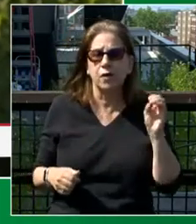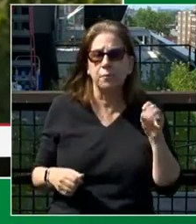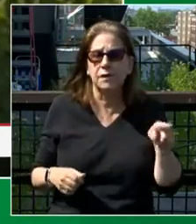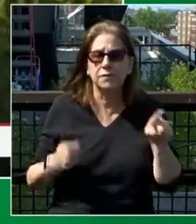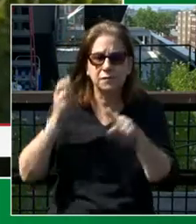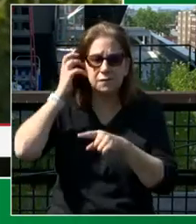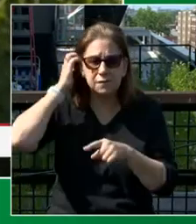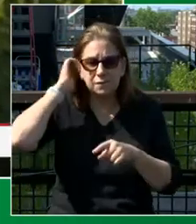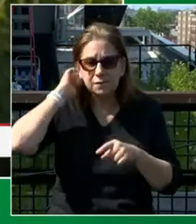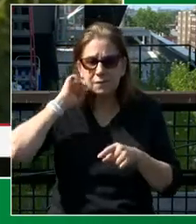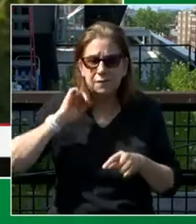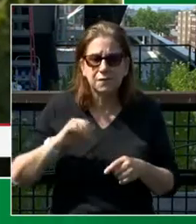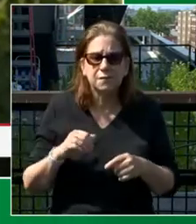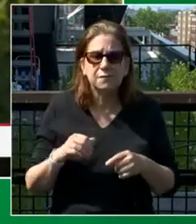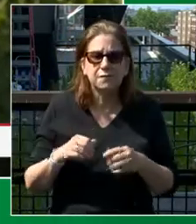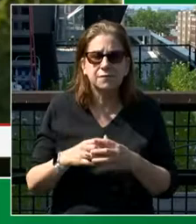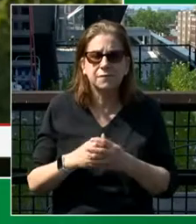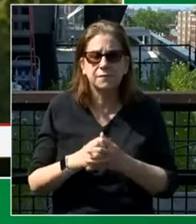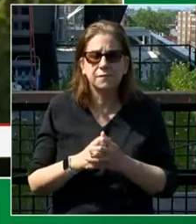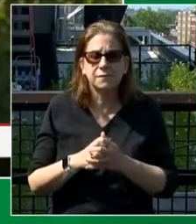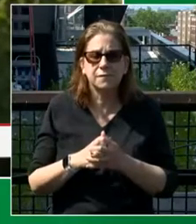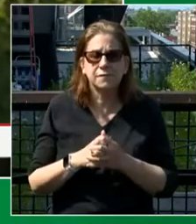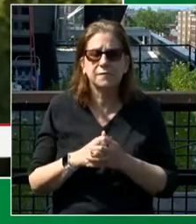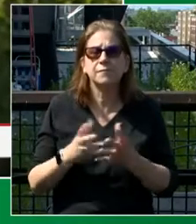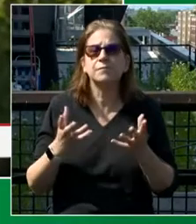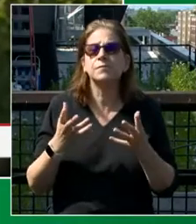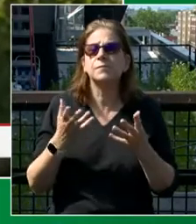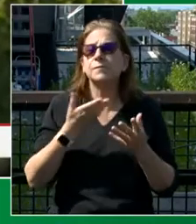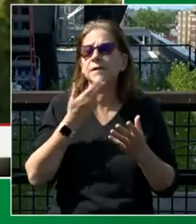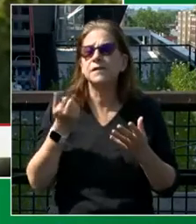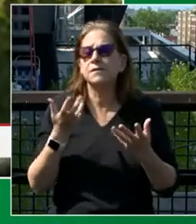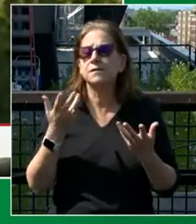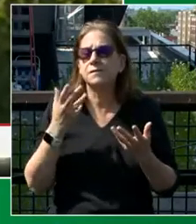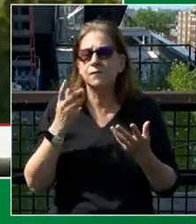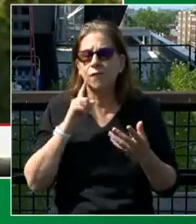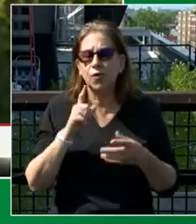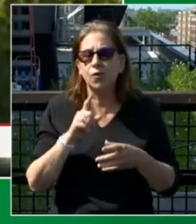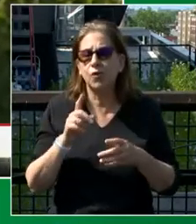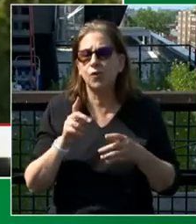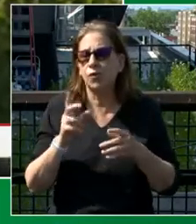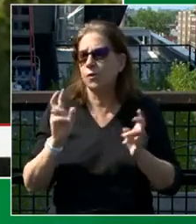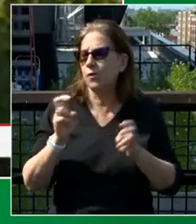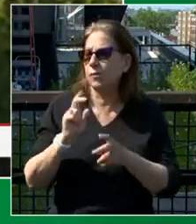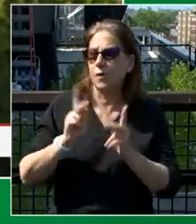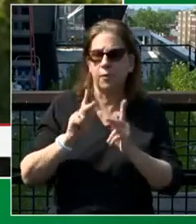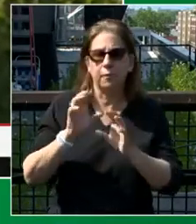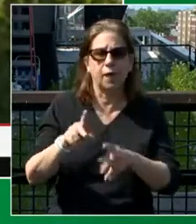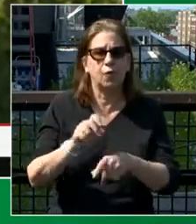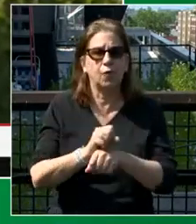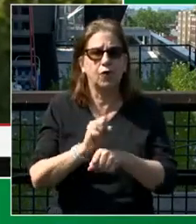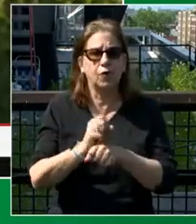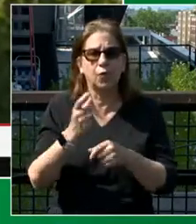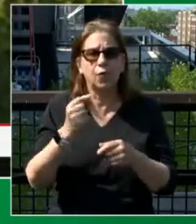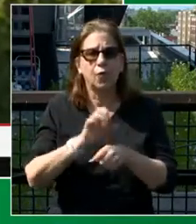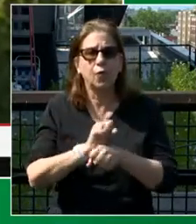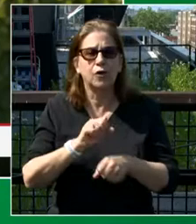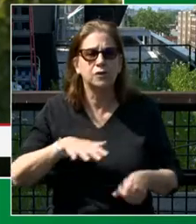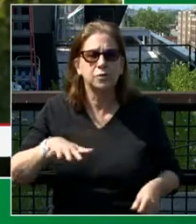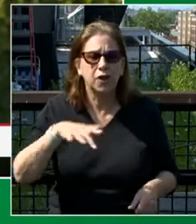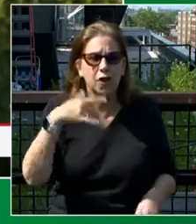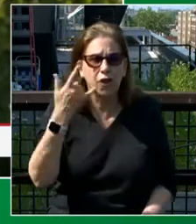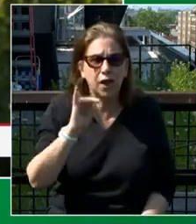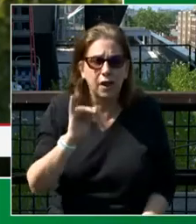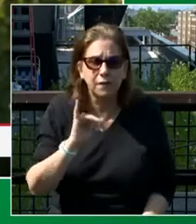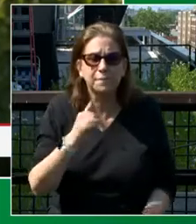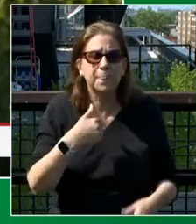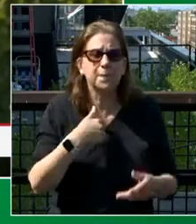workspaces for entrepreneurs, for employees, and the like. And so they are also a partner with us, and they are offering a free